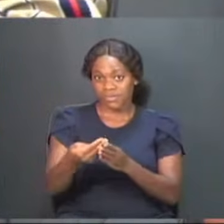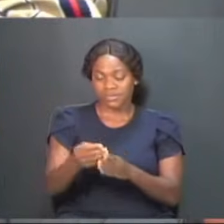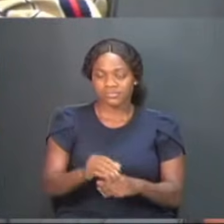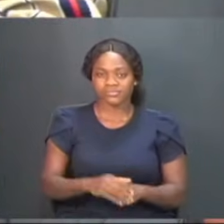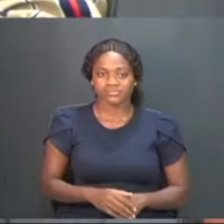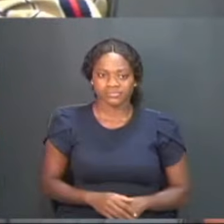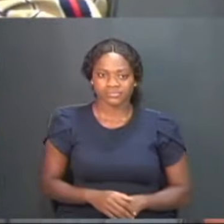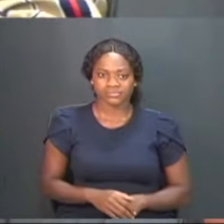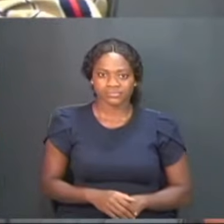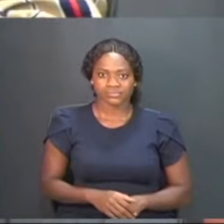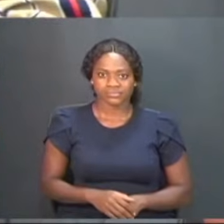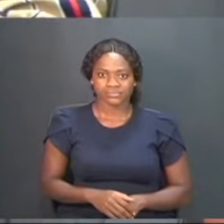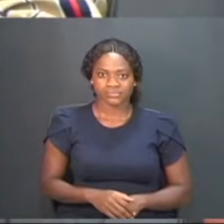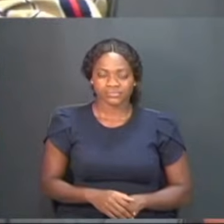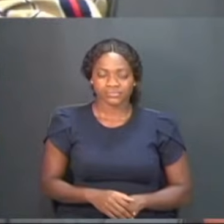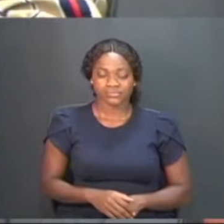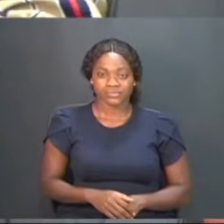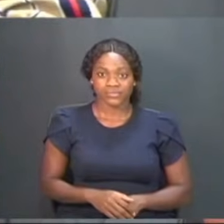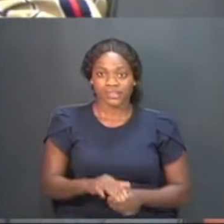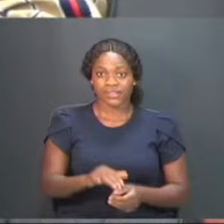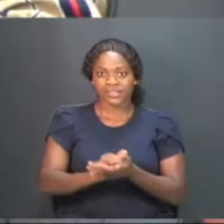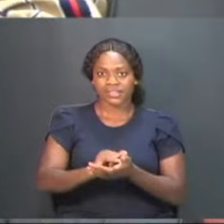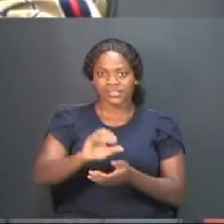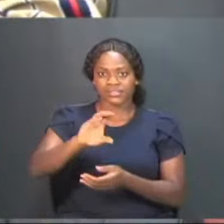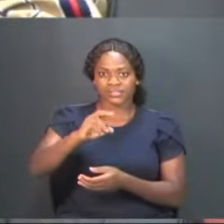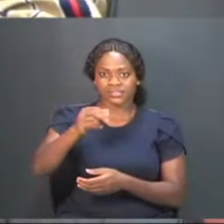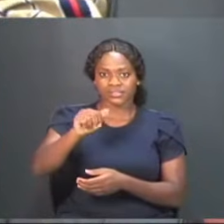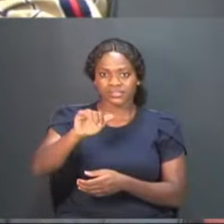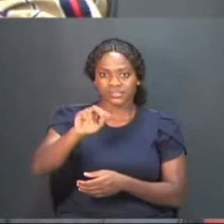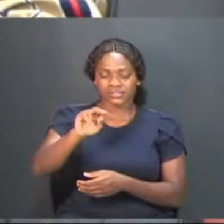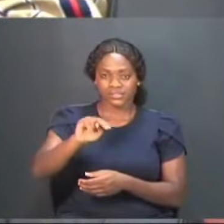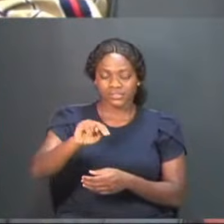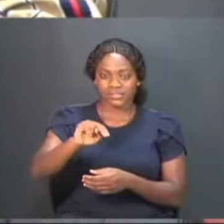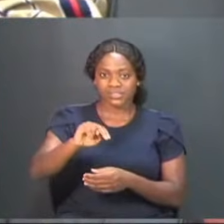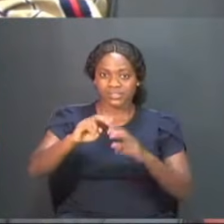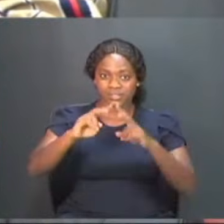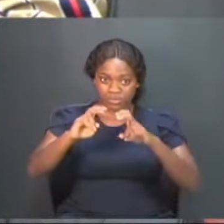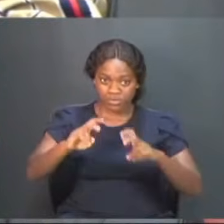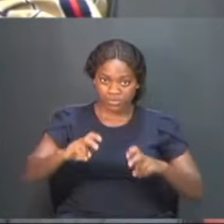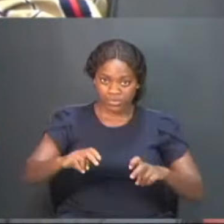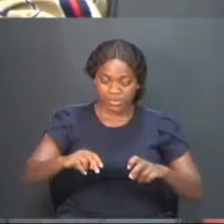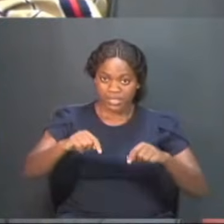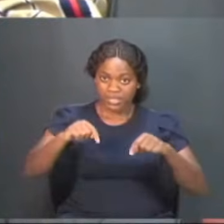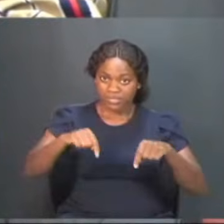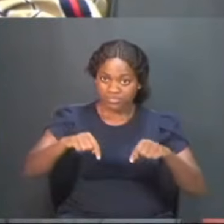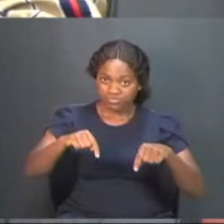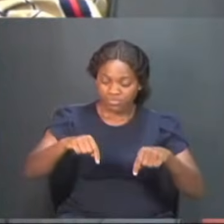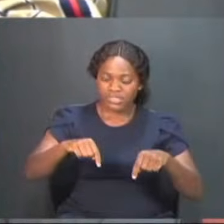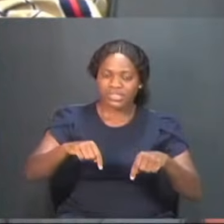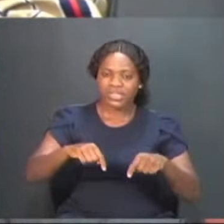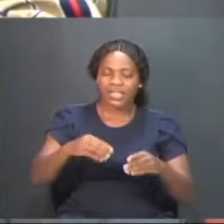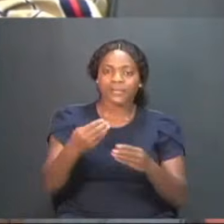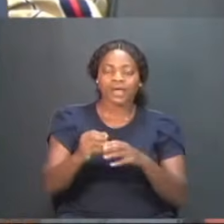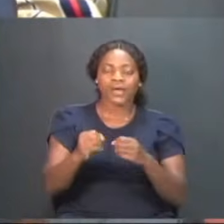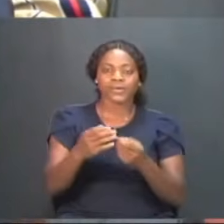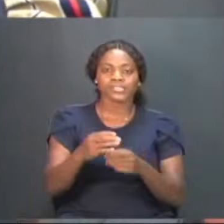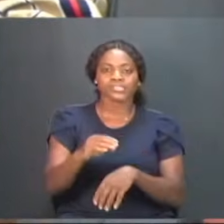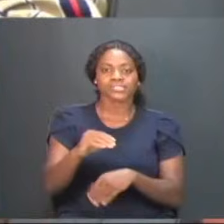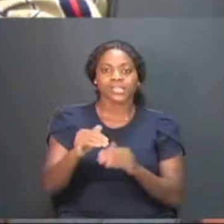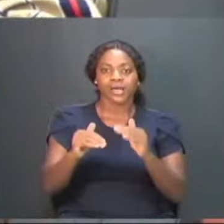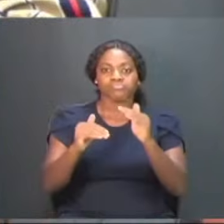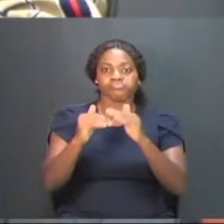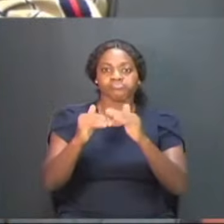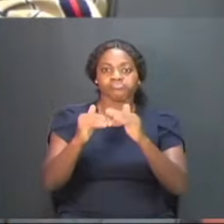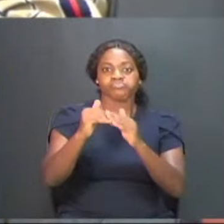chain analysis. And this year, the figure has hit $10 billion US. So this